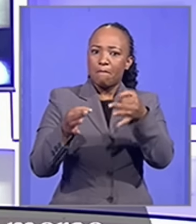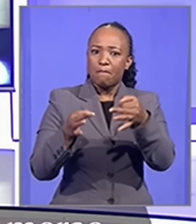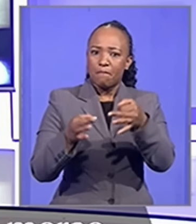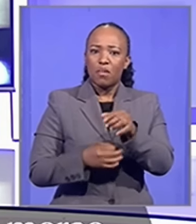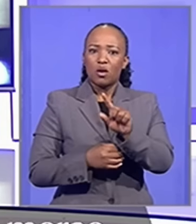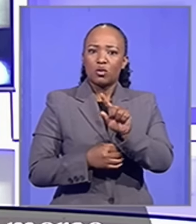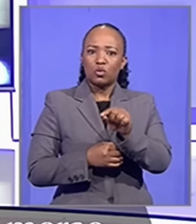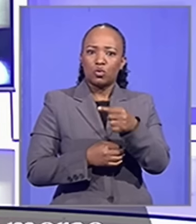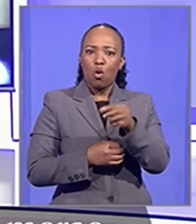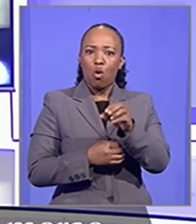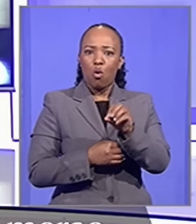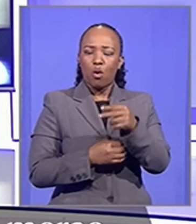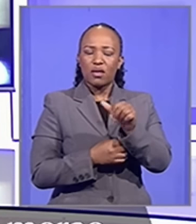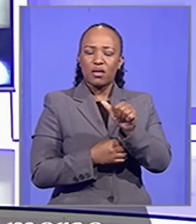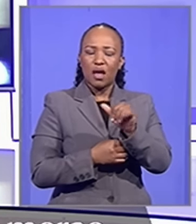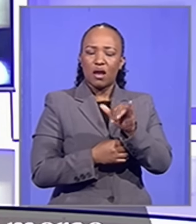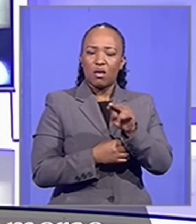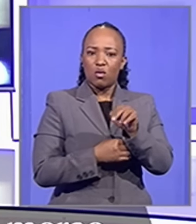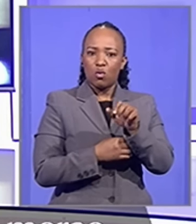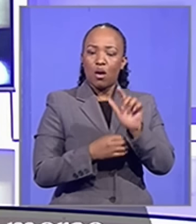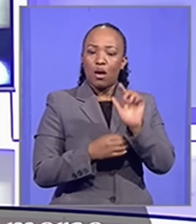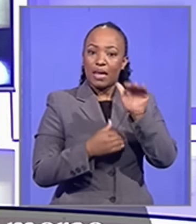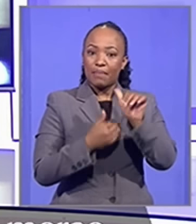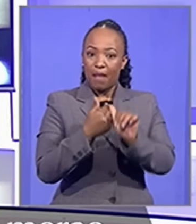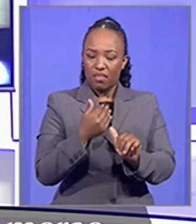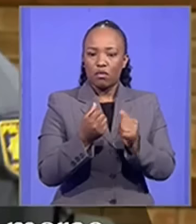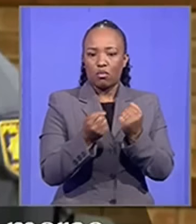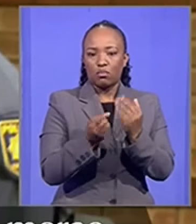Ndou mme se tla dula kgweding e tlang.